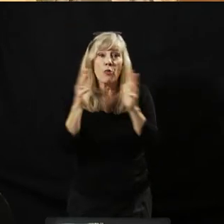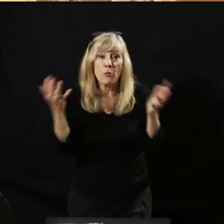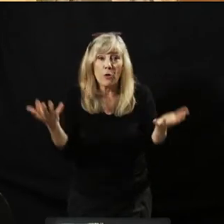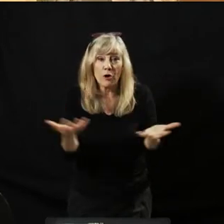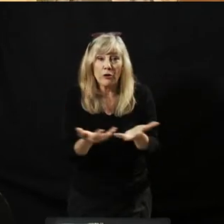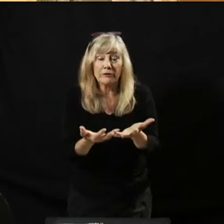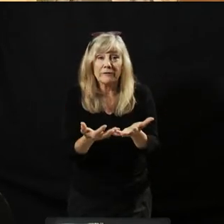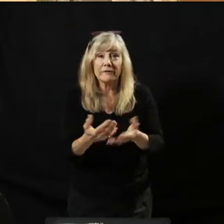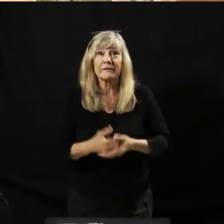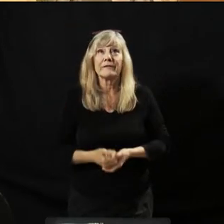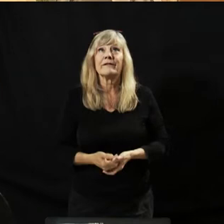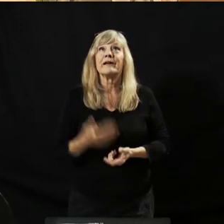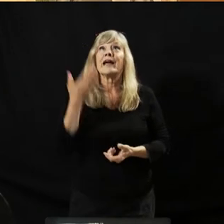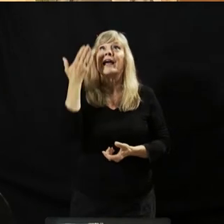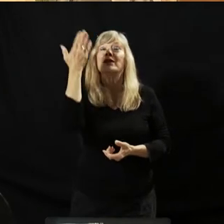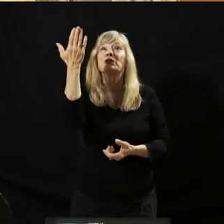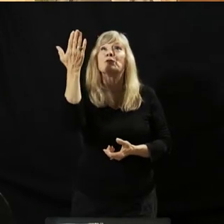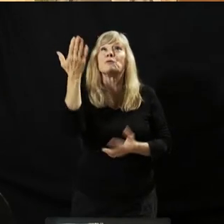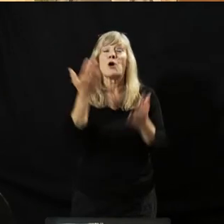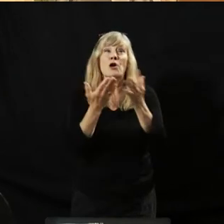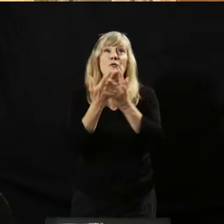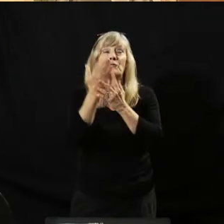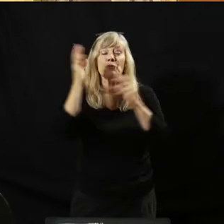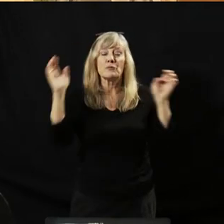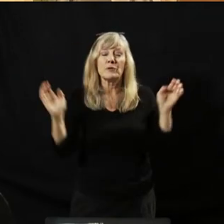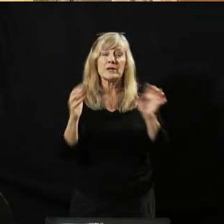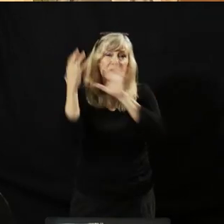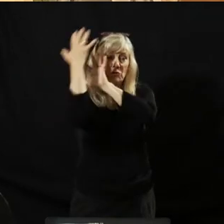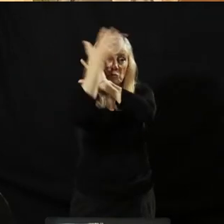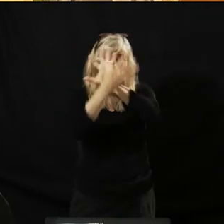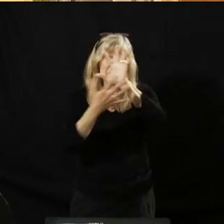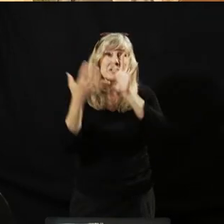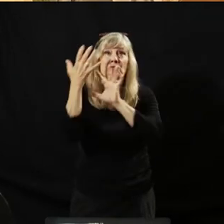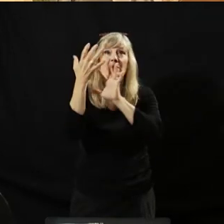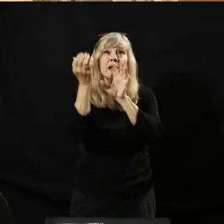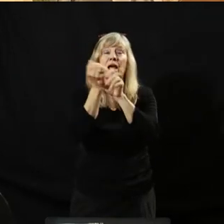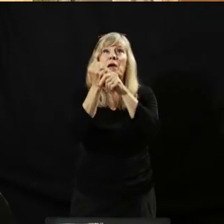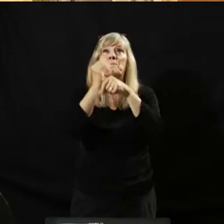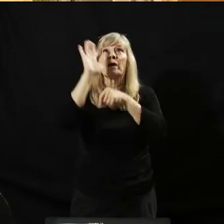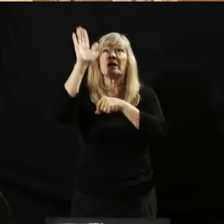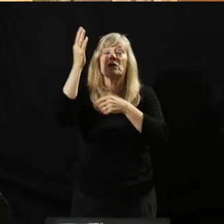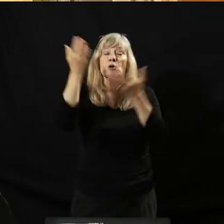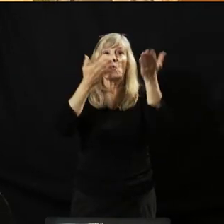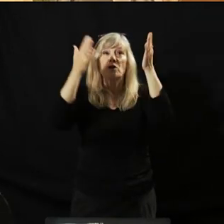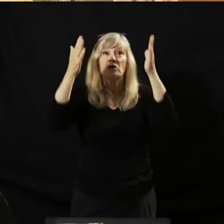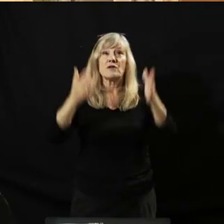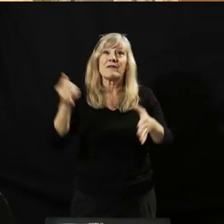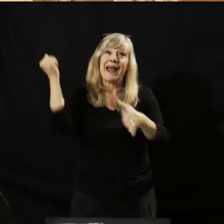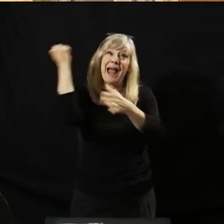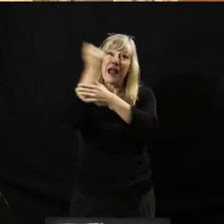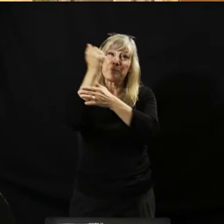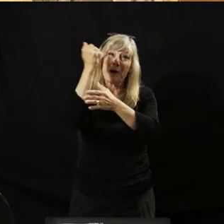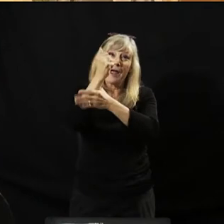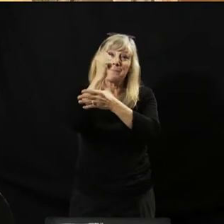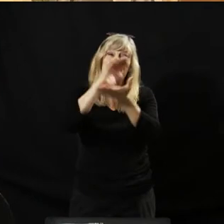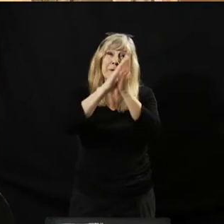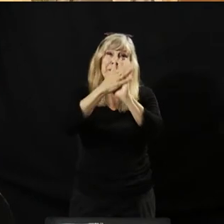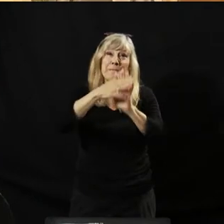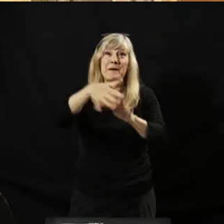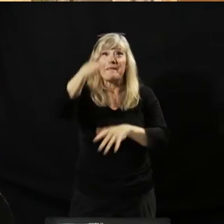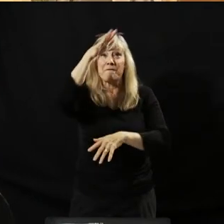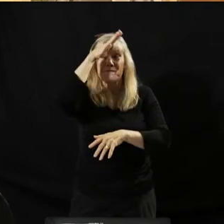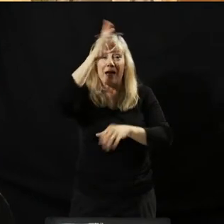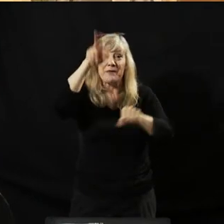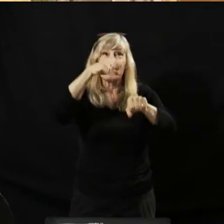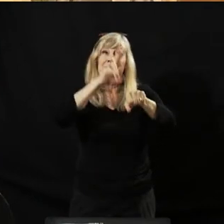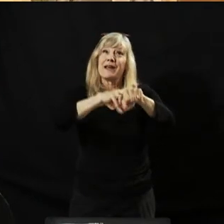who, through the paschal mystery, make your servant Abraham father of nations, as once